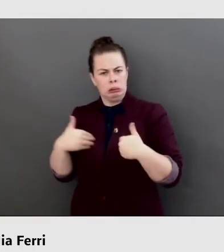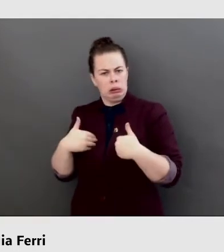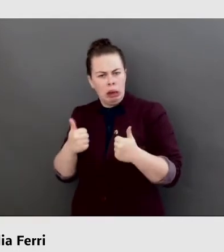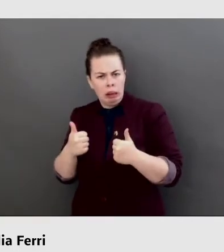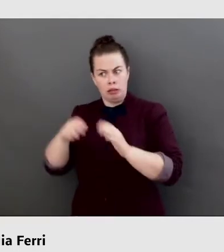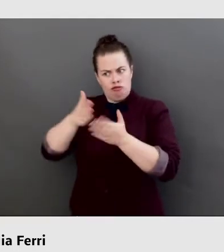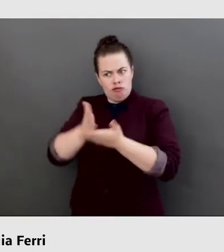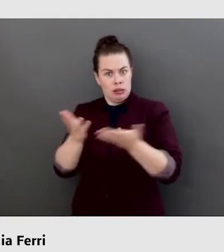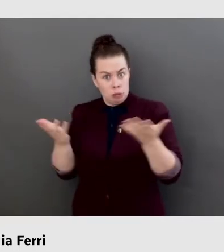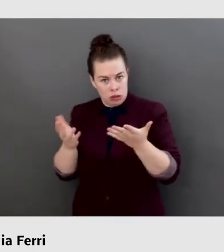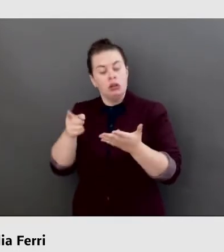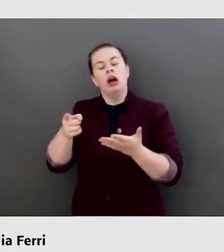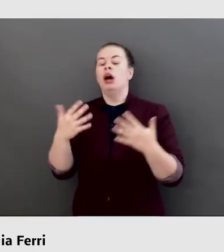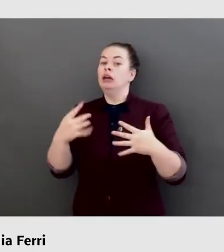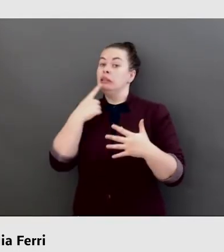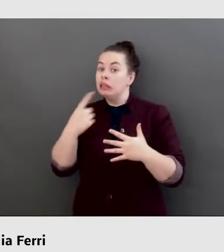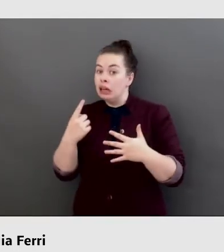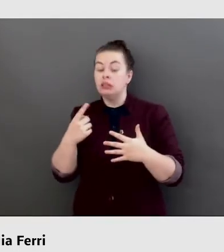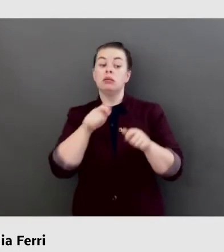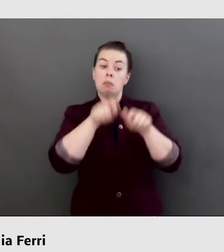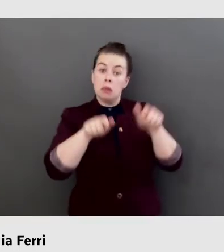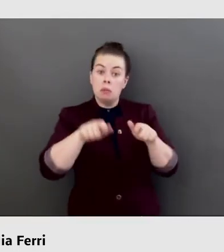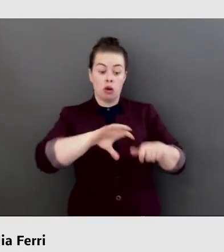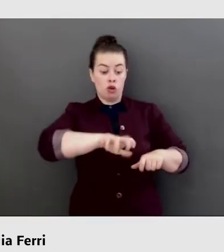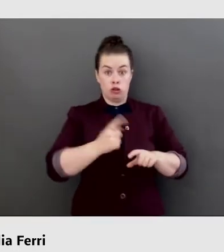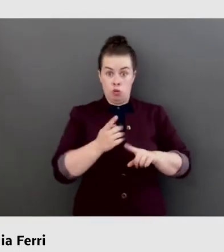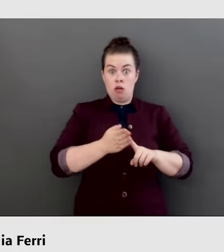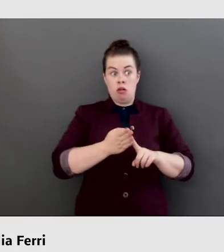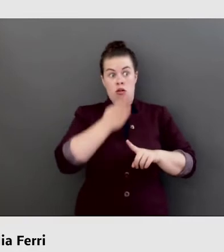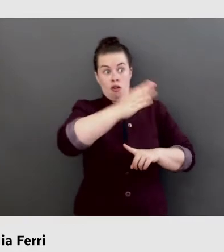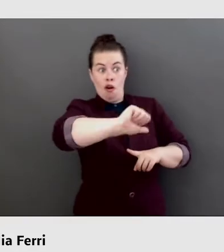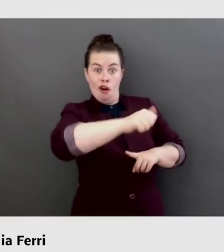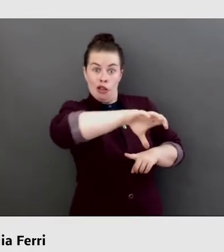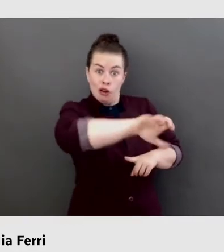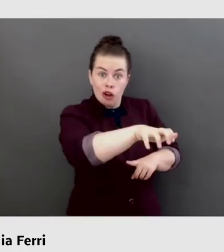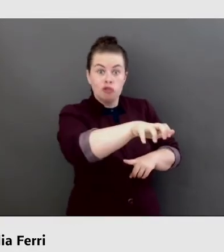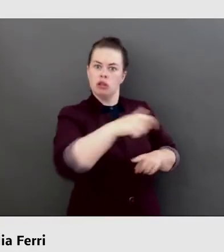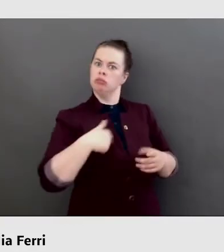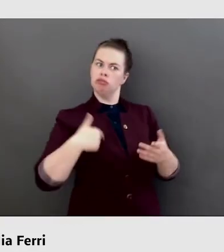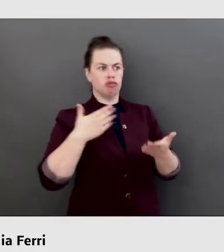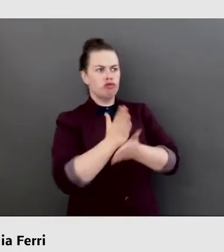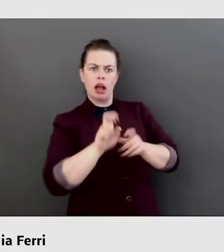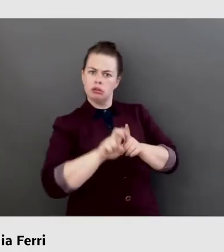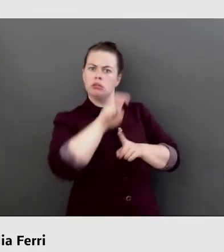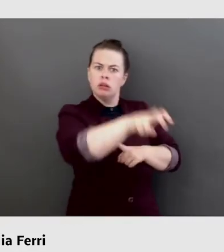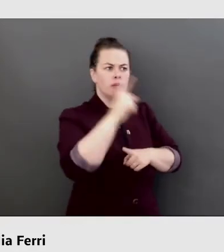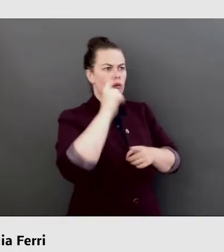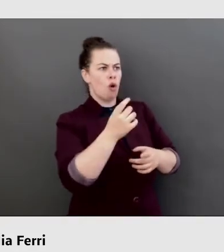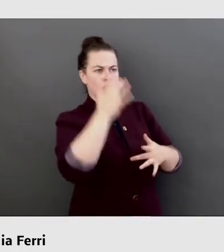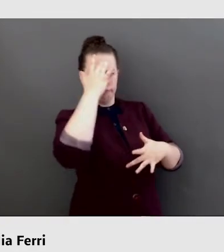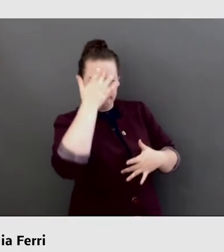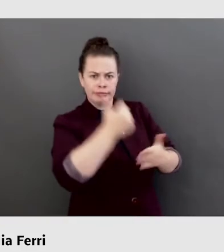condition under which a person may travel to another EU member state to receive medical care and reimbursement.